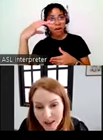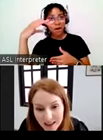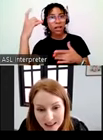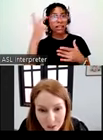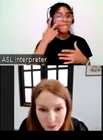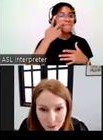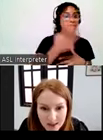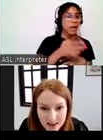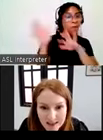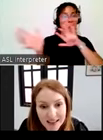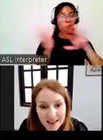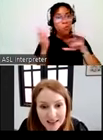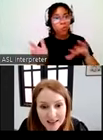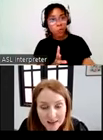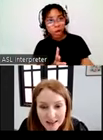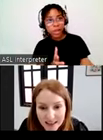rooftop words.